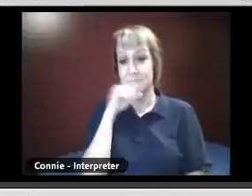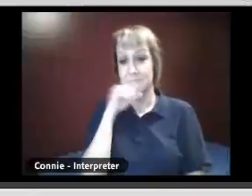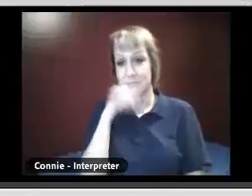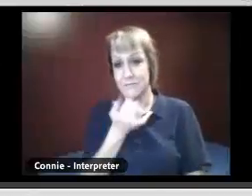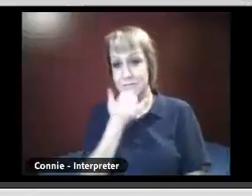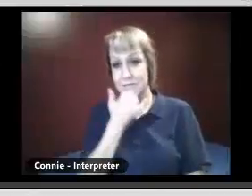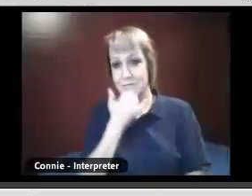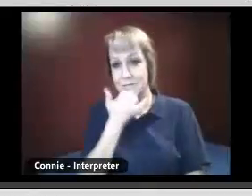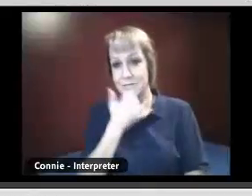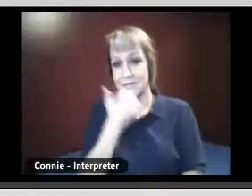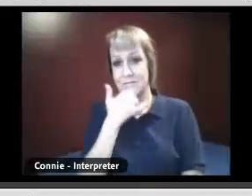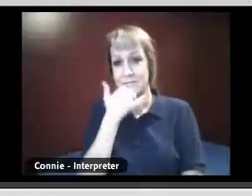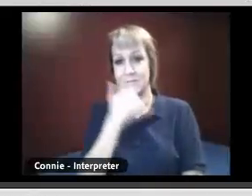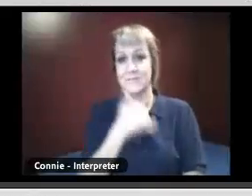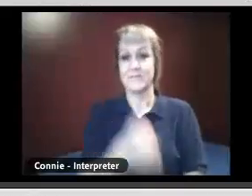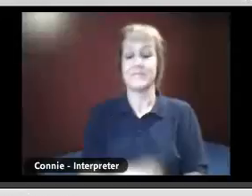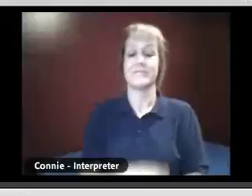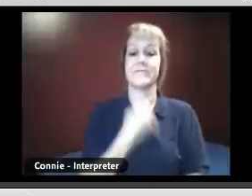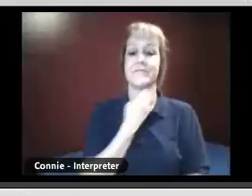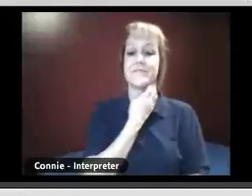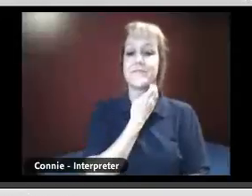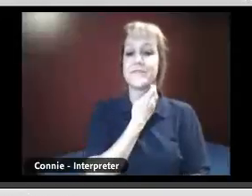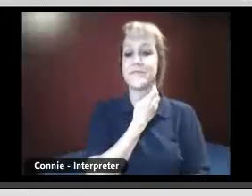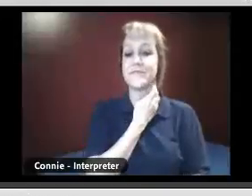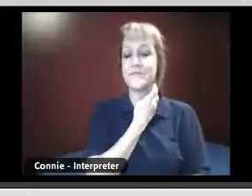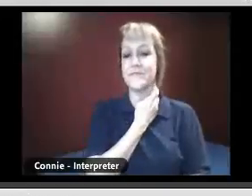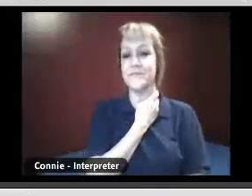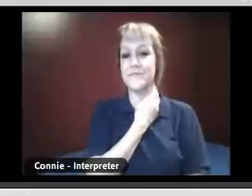Oh, false, false, false, false, false.